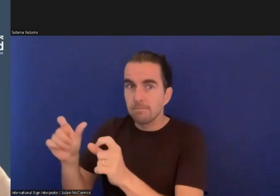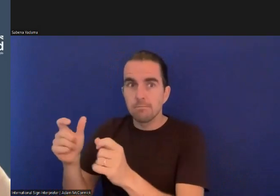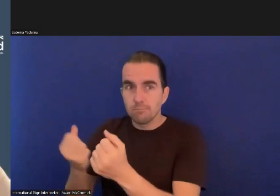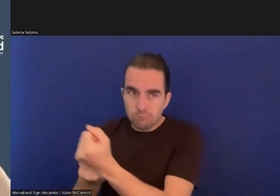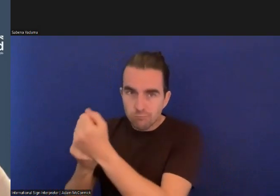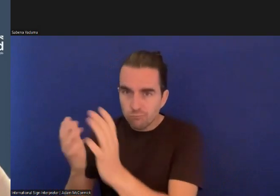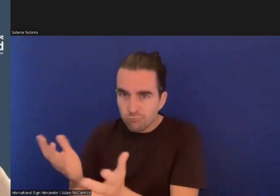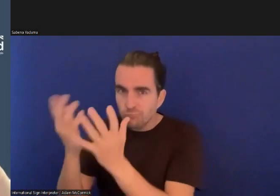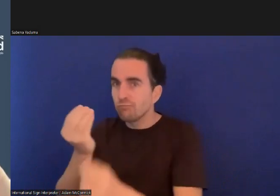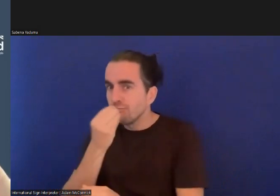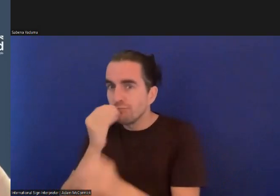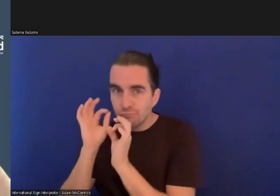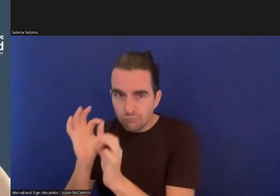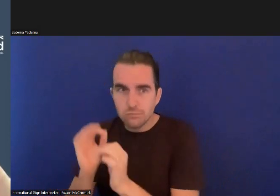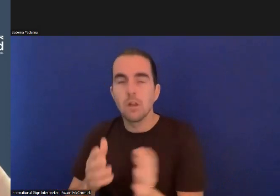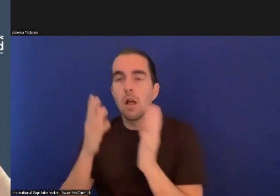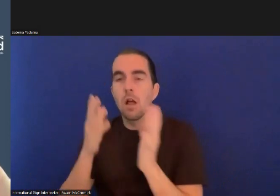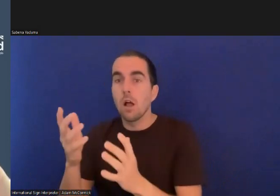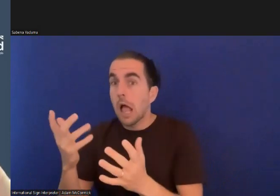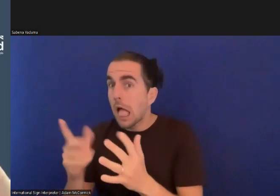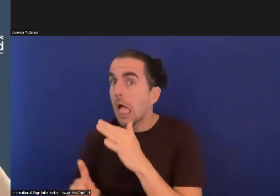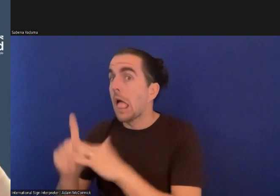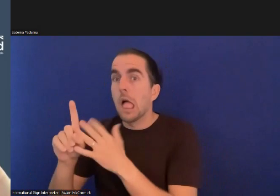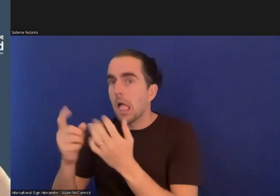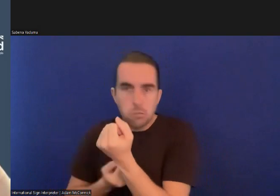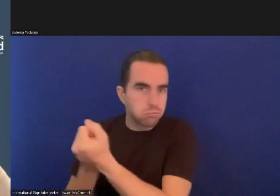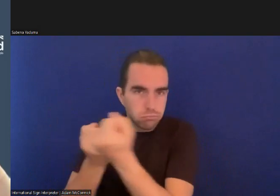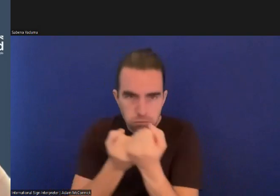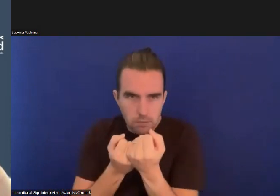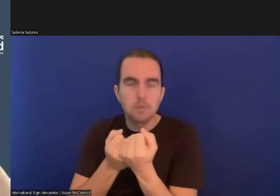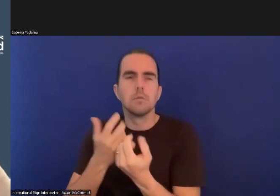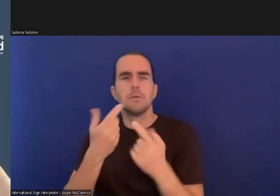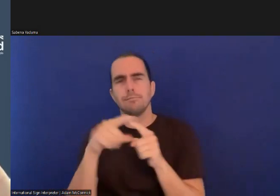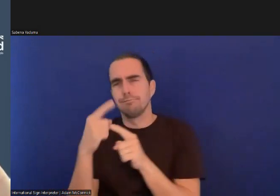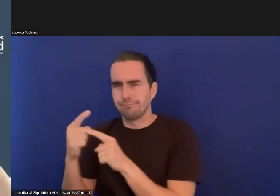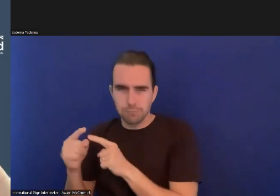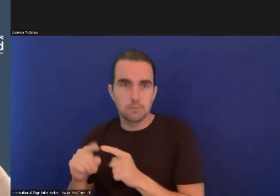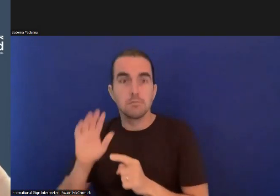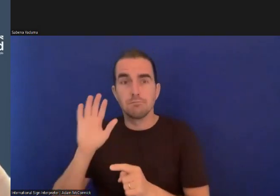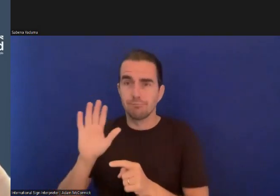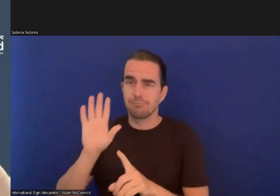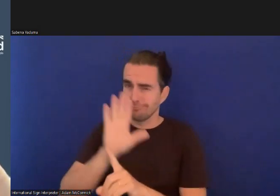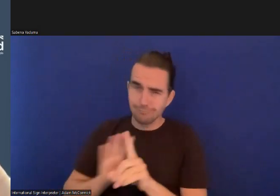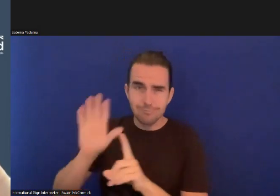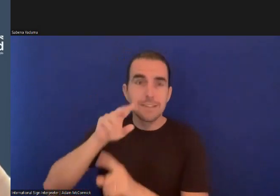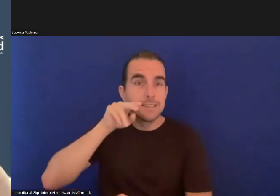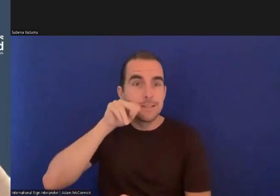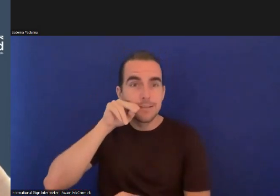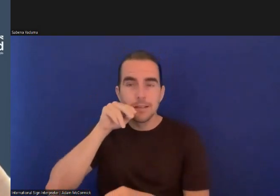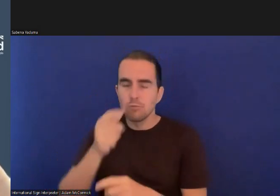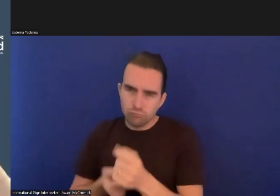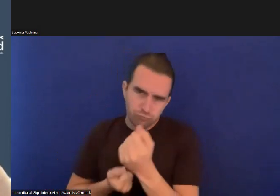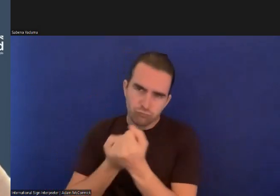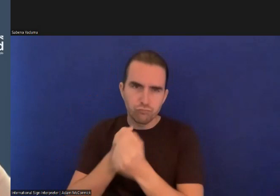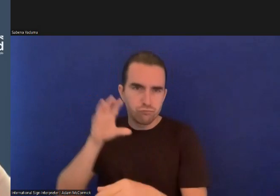Oge's presentation will focus on what community feedback mechanism is, why